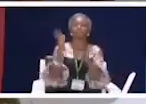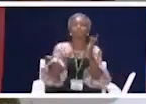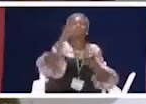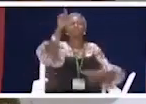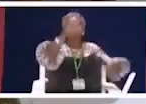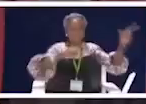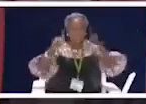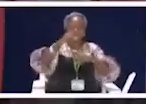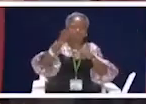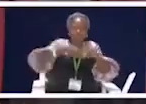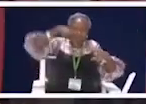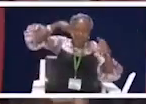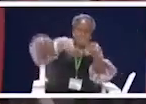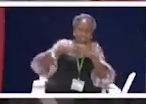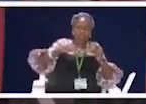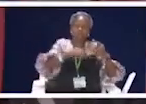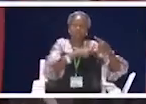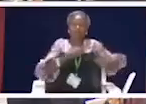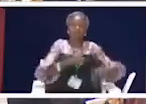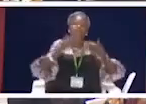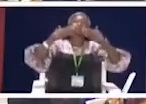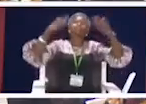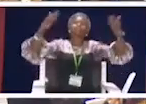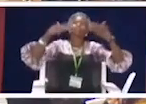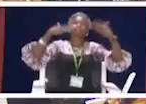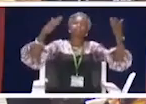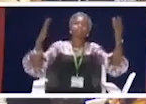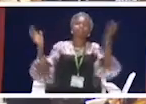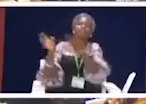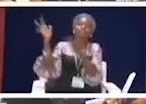Say it from the bottom of your heart.